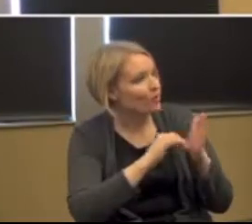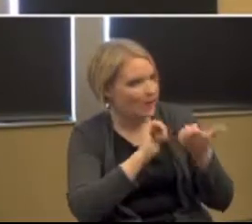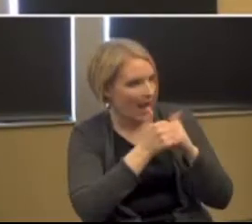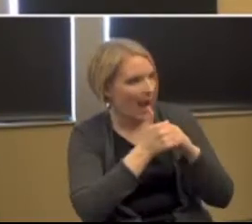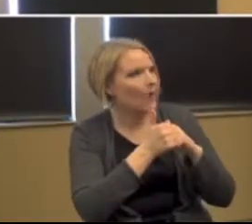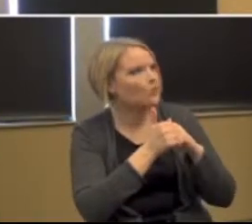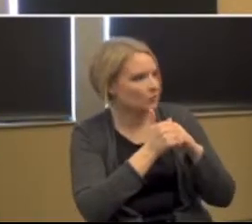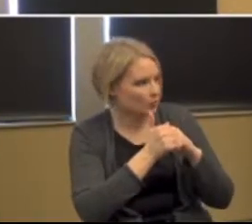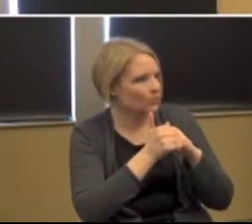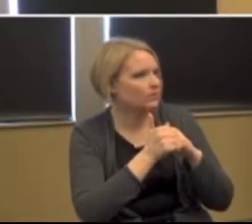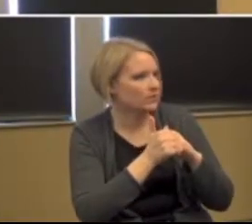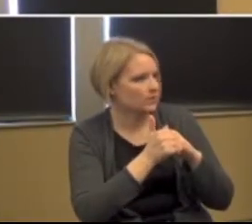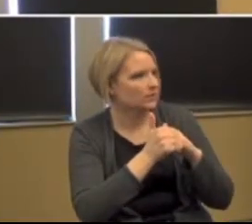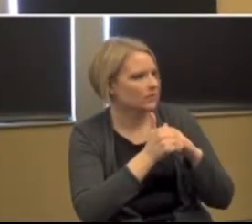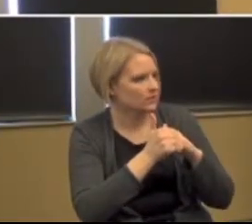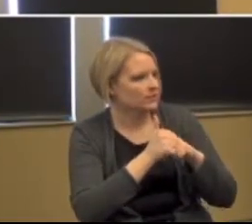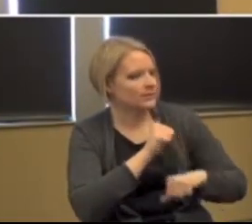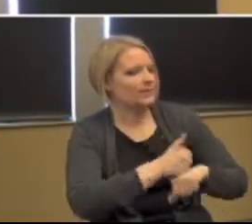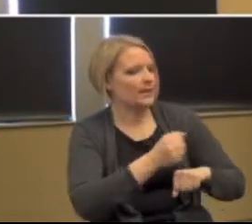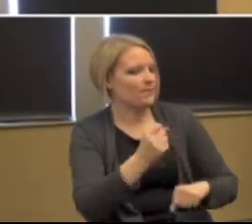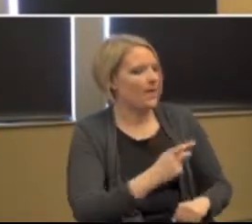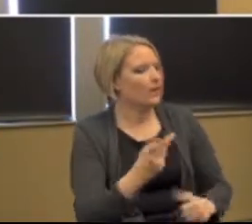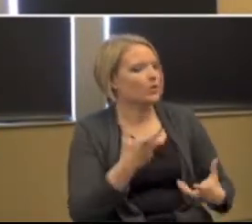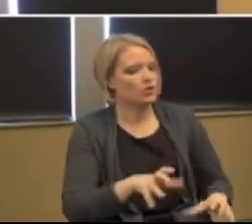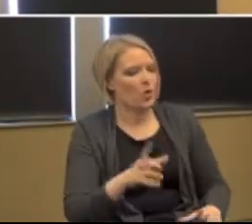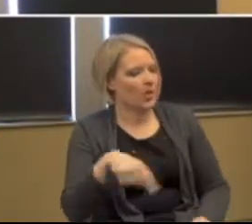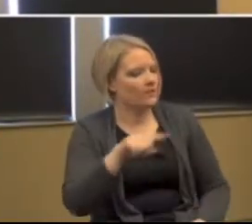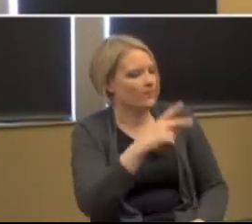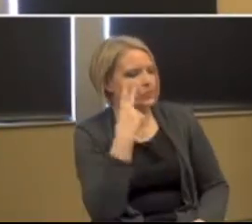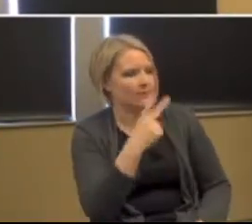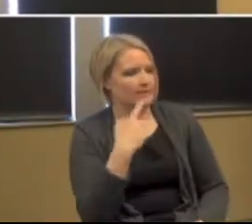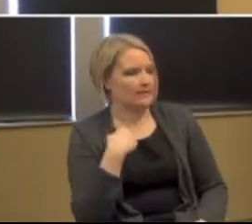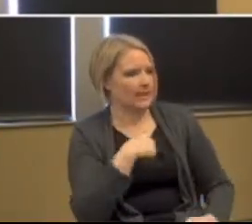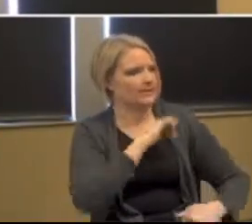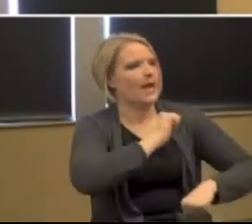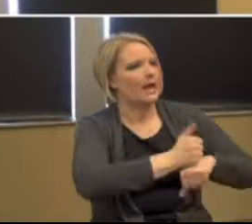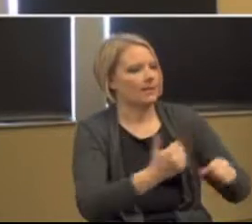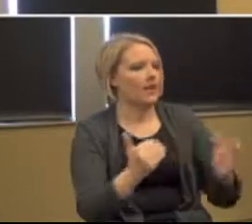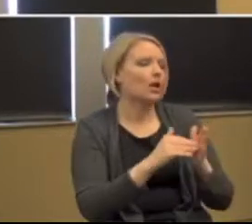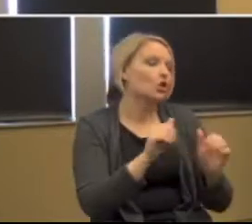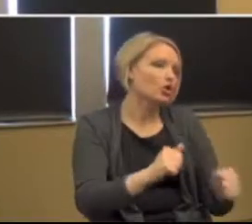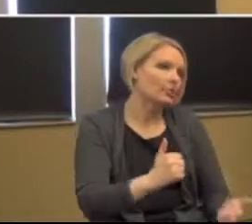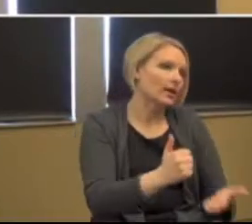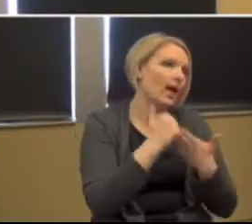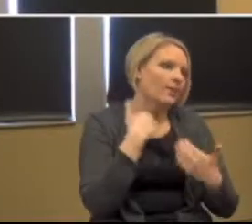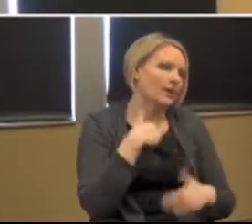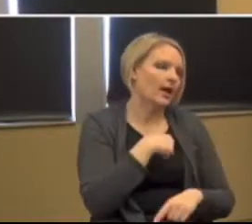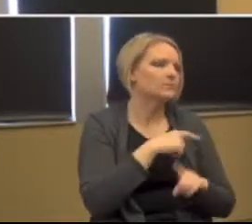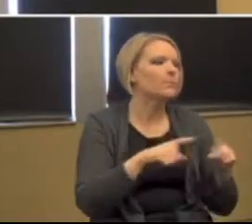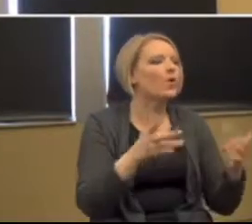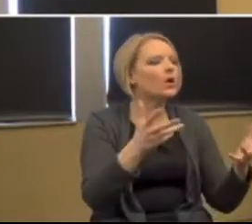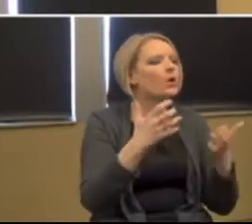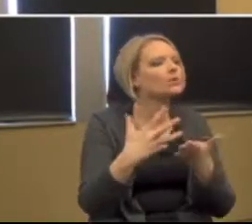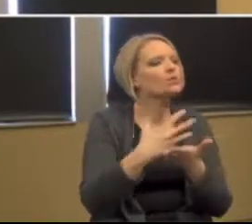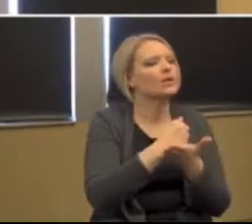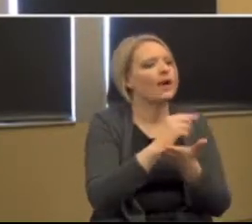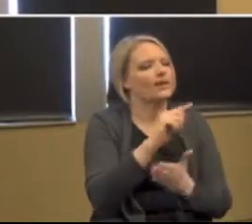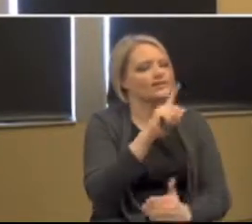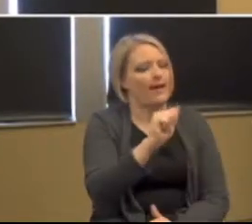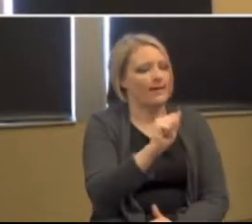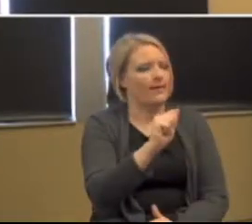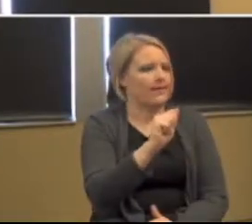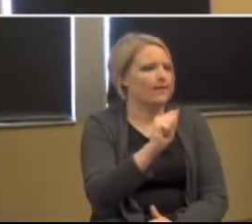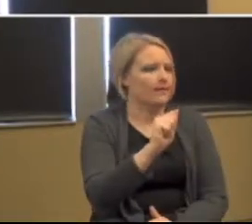so we want to make sure that they don't see us put everything back together. Even though it could be a help, but we want to make sure we get our data